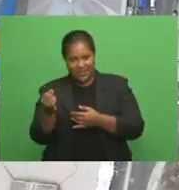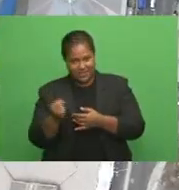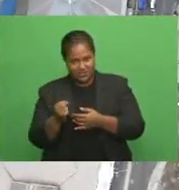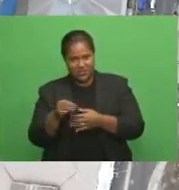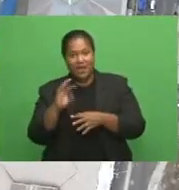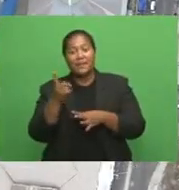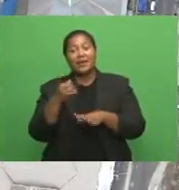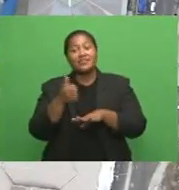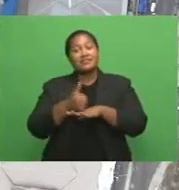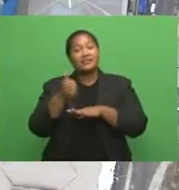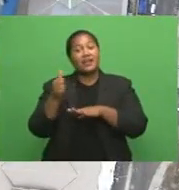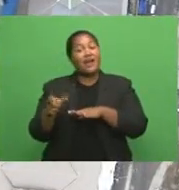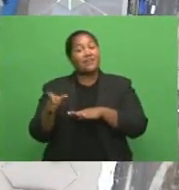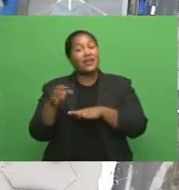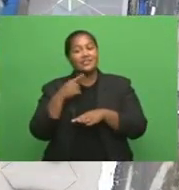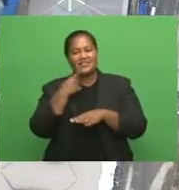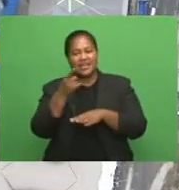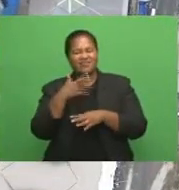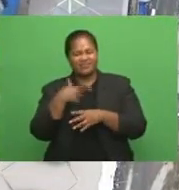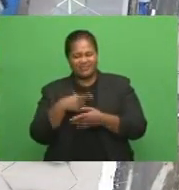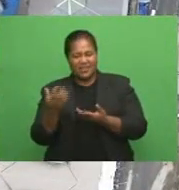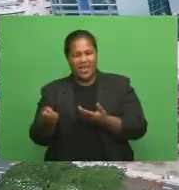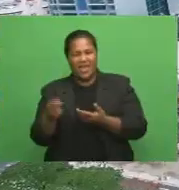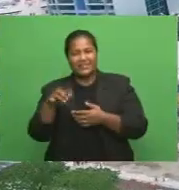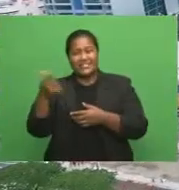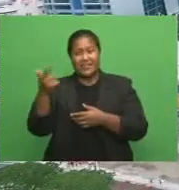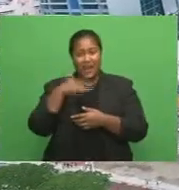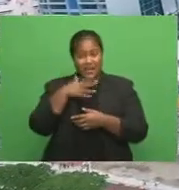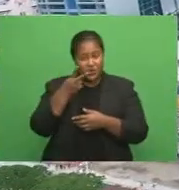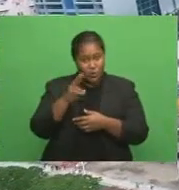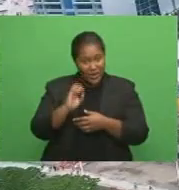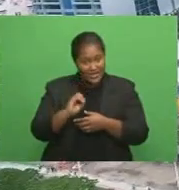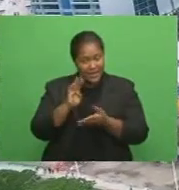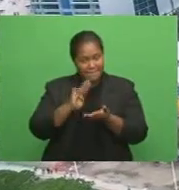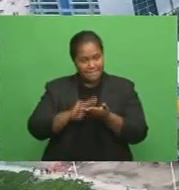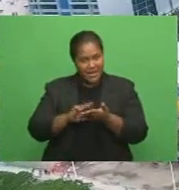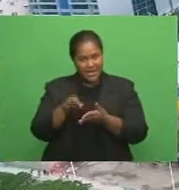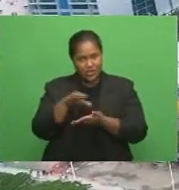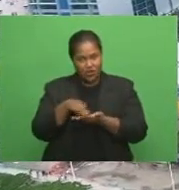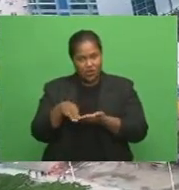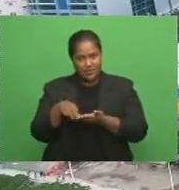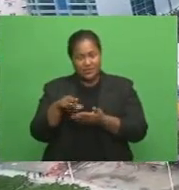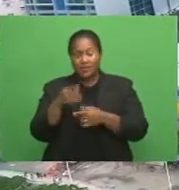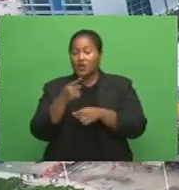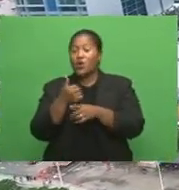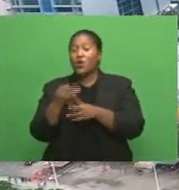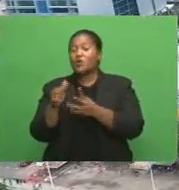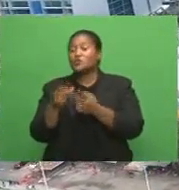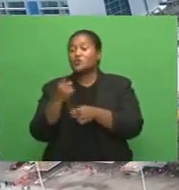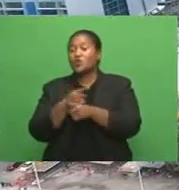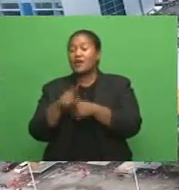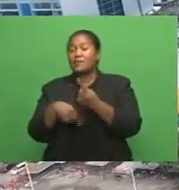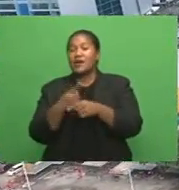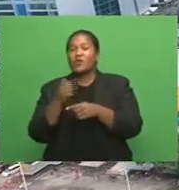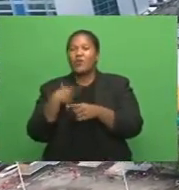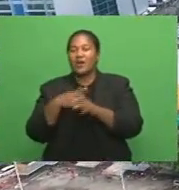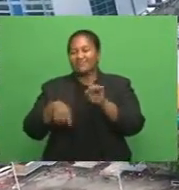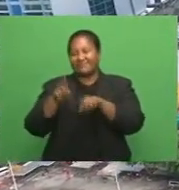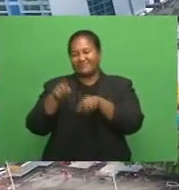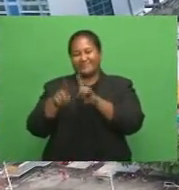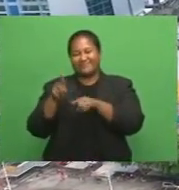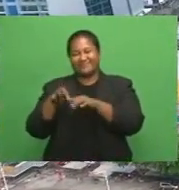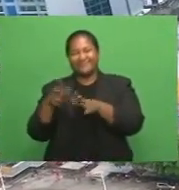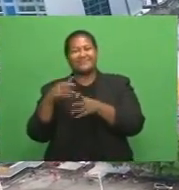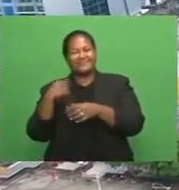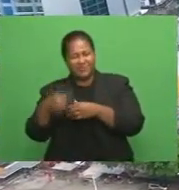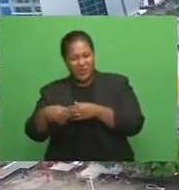says liquidity is currently hovering around $720 million. He also highlighted that the inflationary pressures remain contained